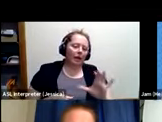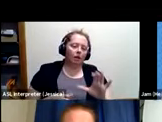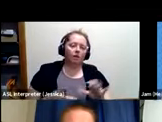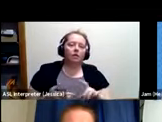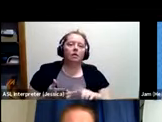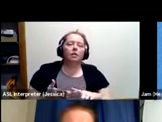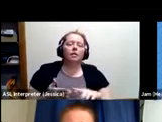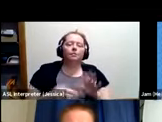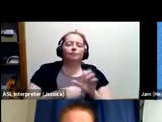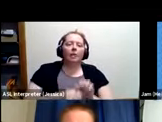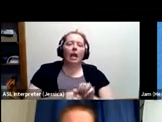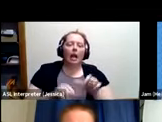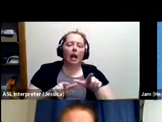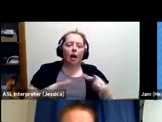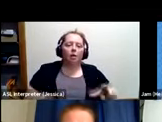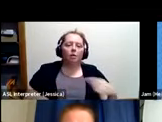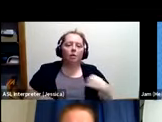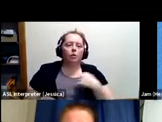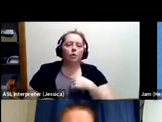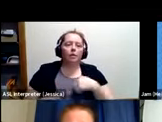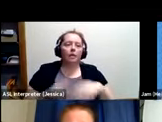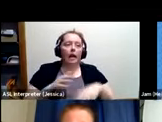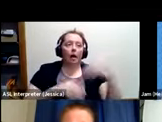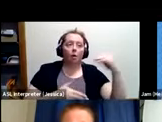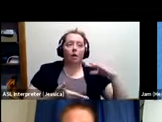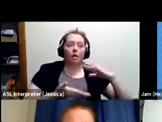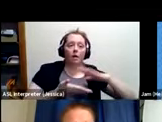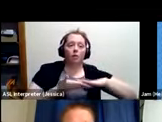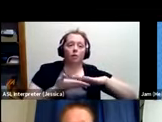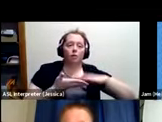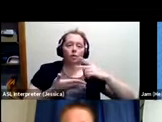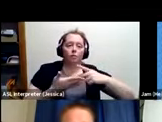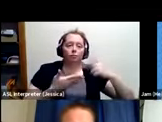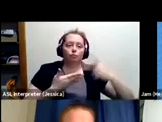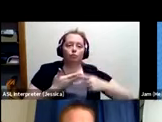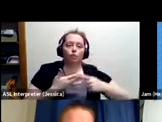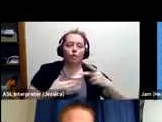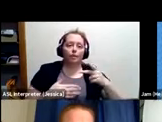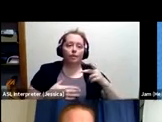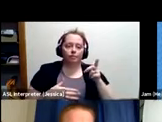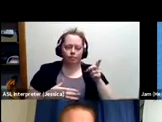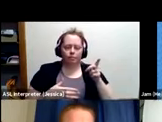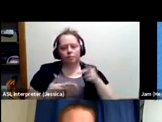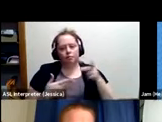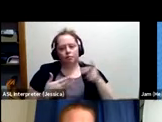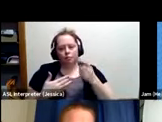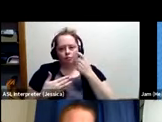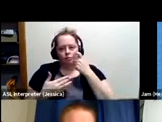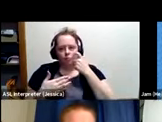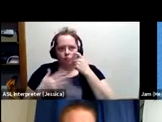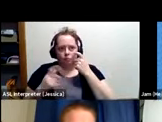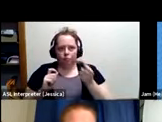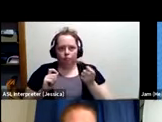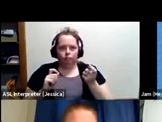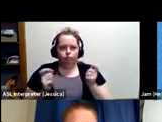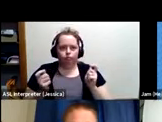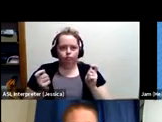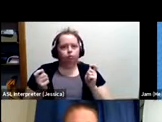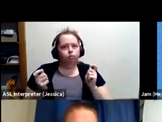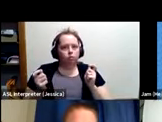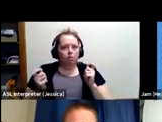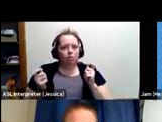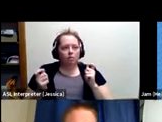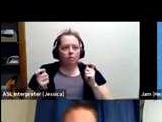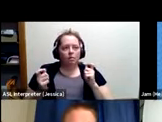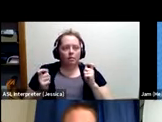Our theatric programming is our out-of-school programming, which of course has changed significantly over the last handful of months.